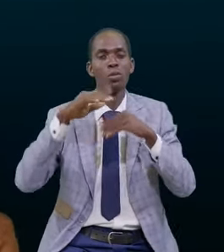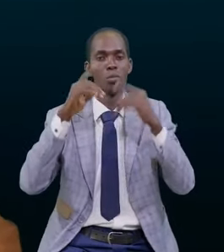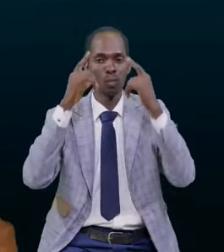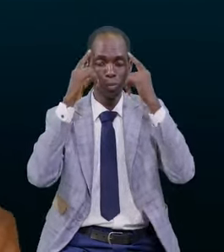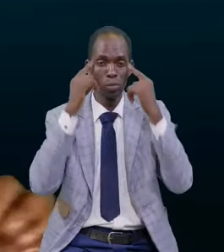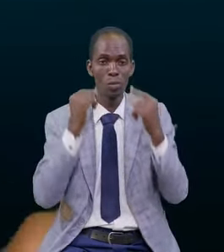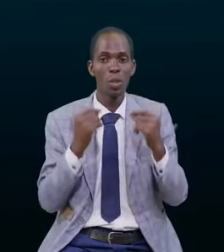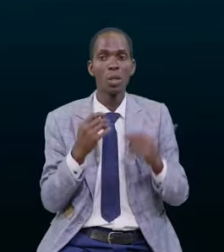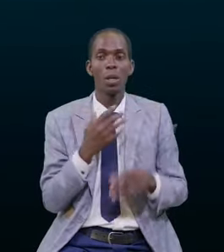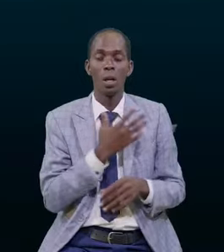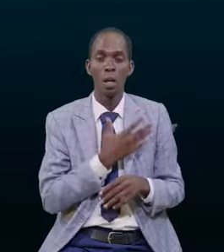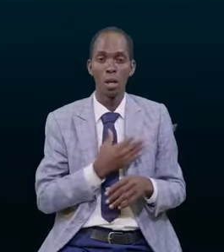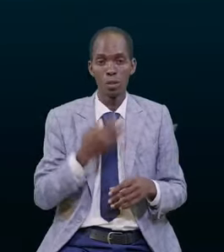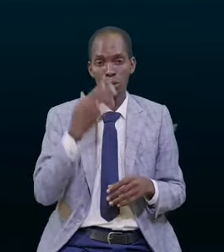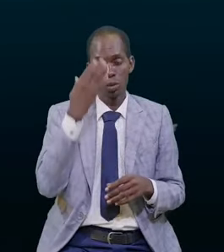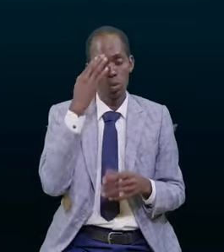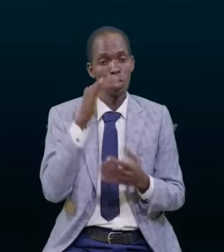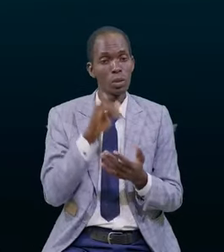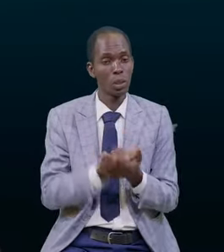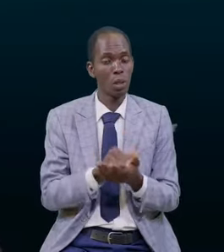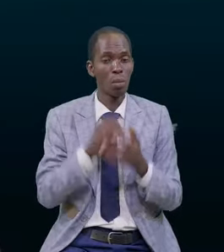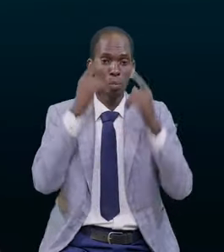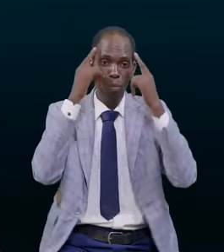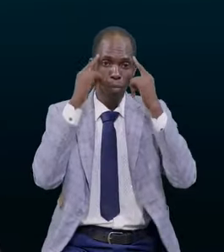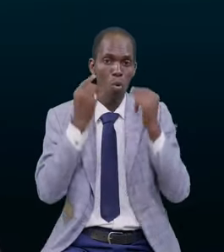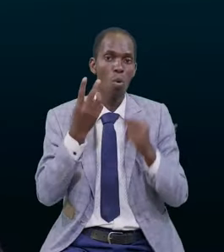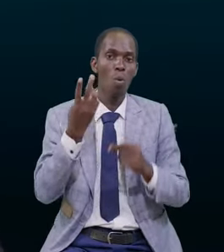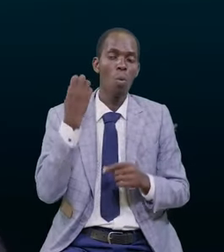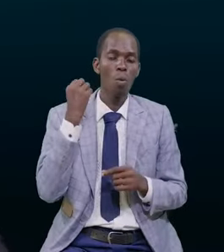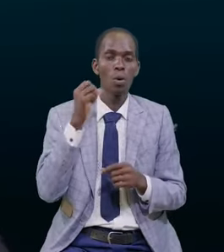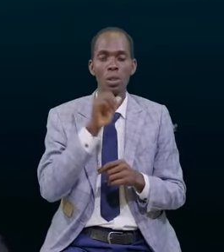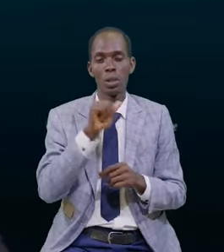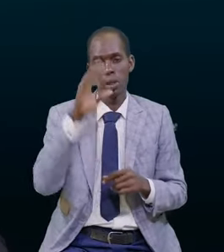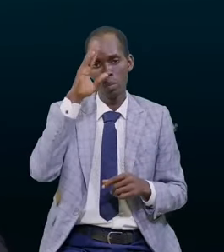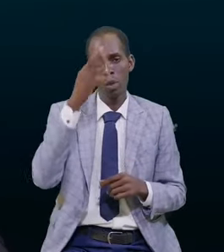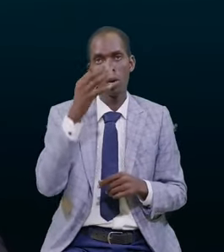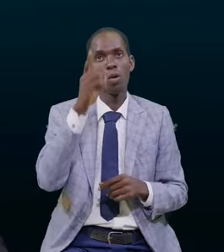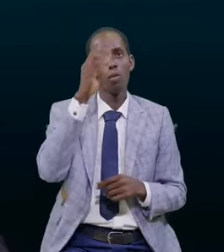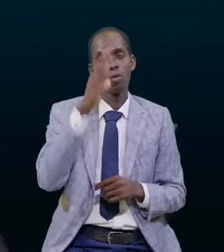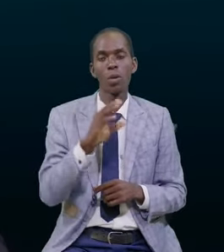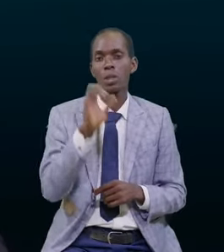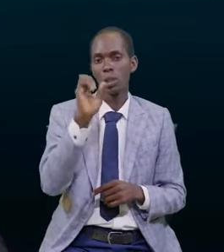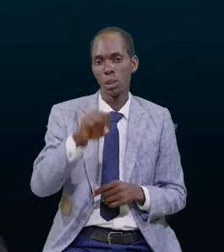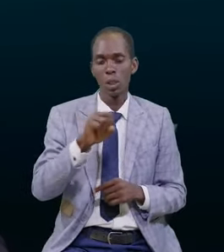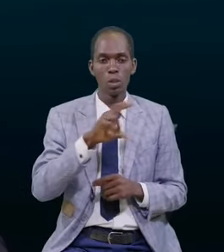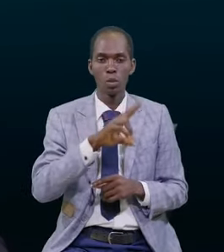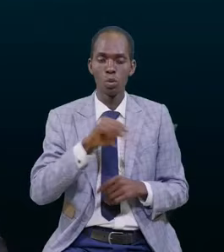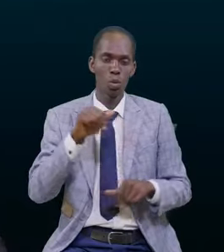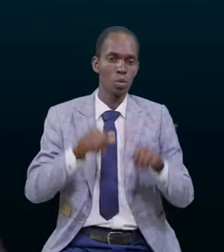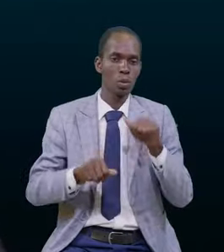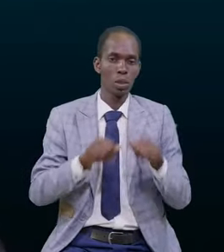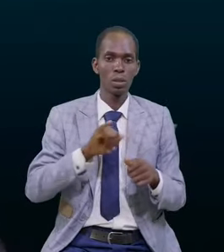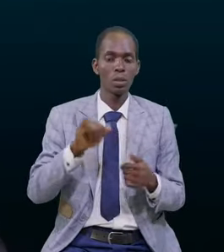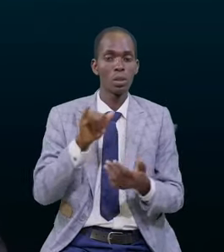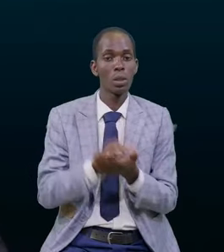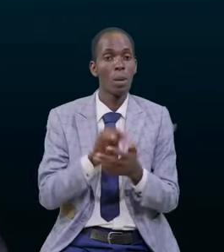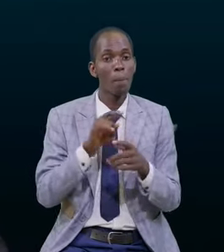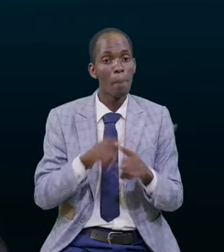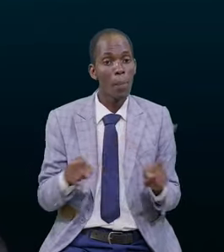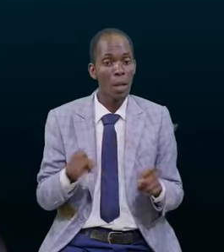was a man of God no doubts about that caught it anyway he was a man of God but Christ was God